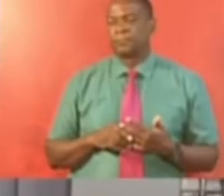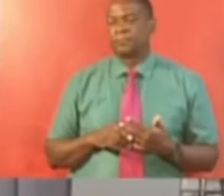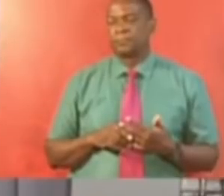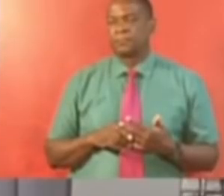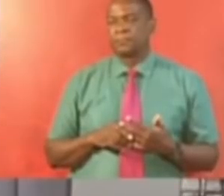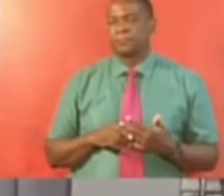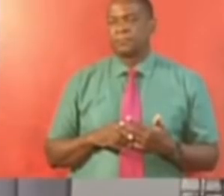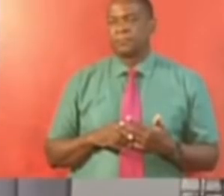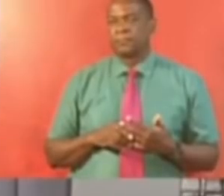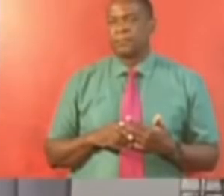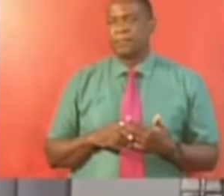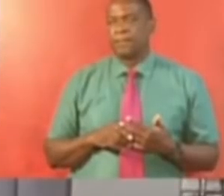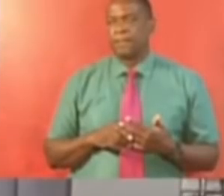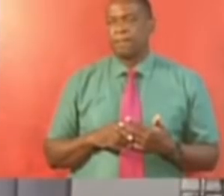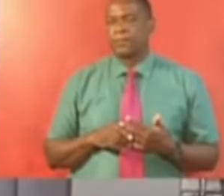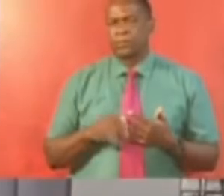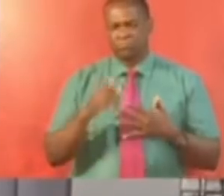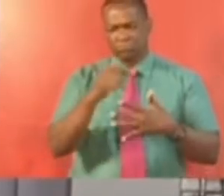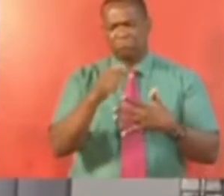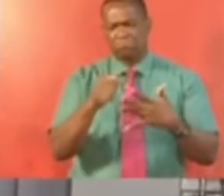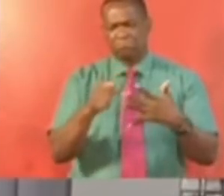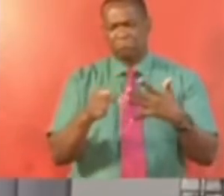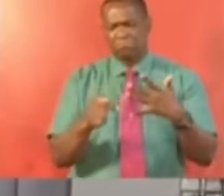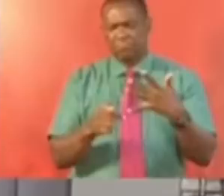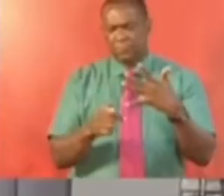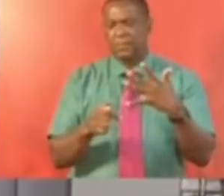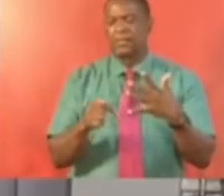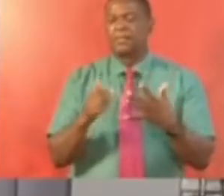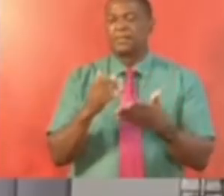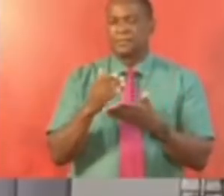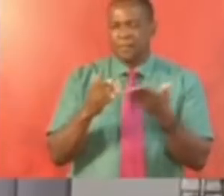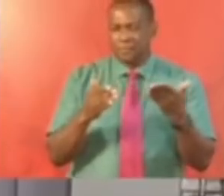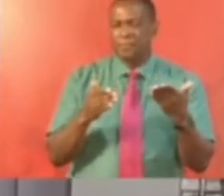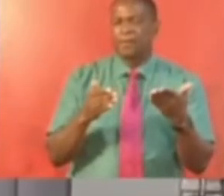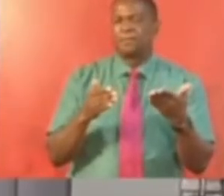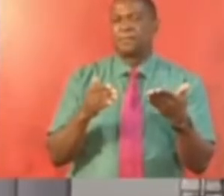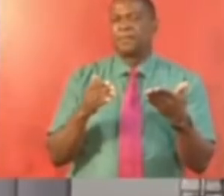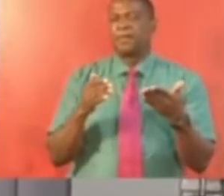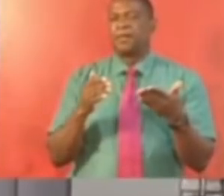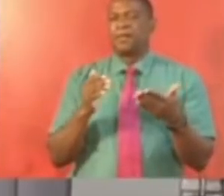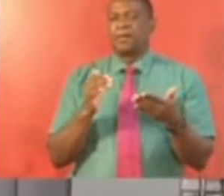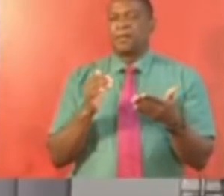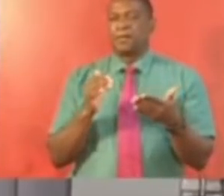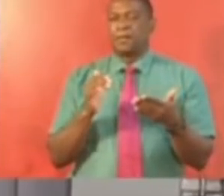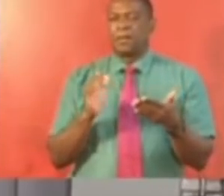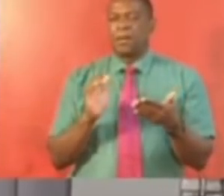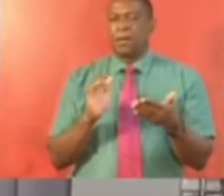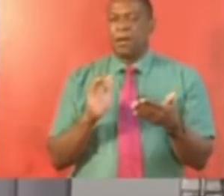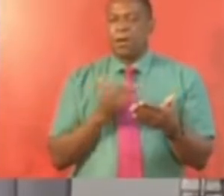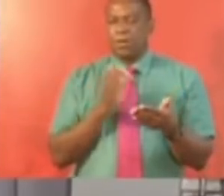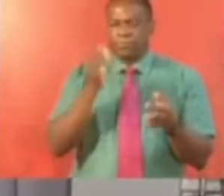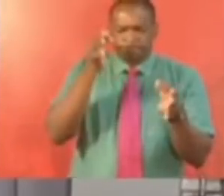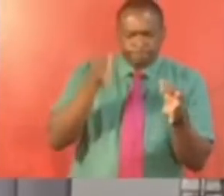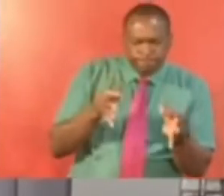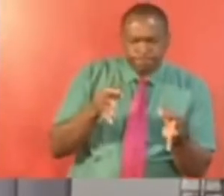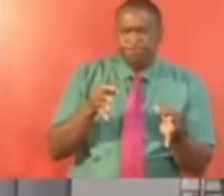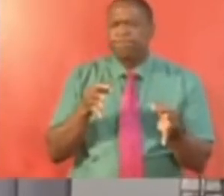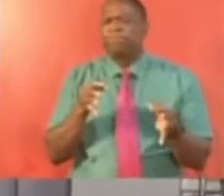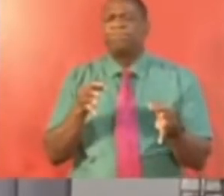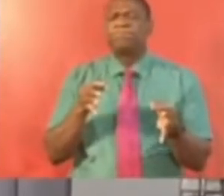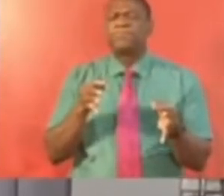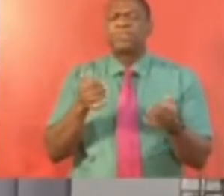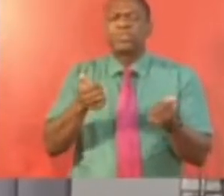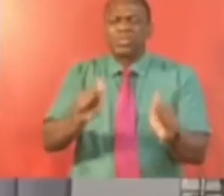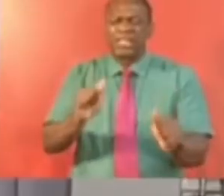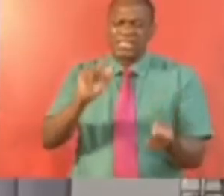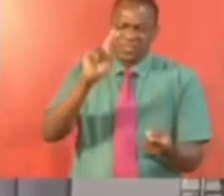just some of the tactics being used to achieve the strategic objective of a reduction